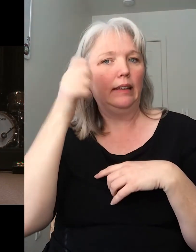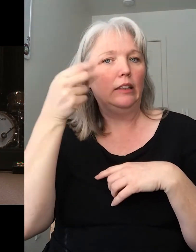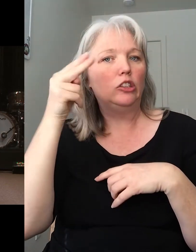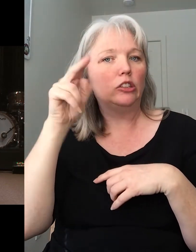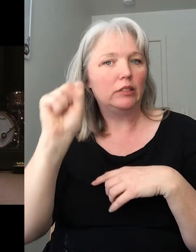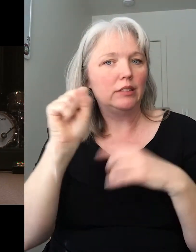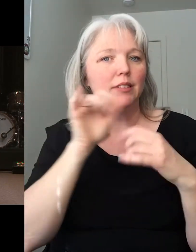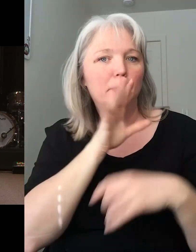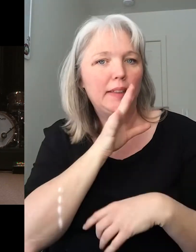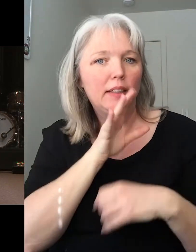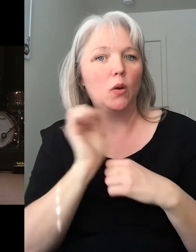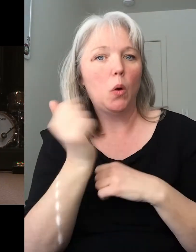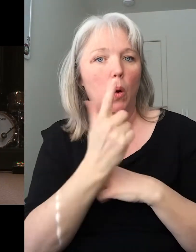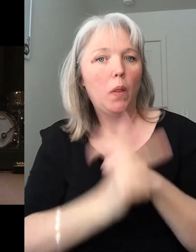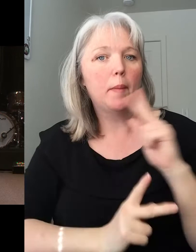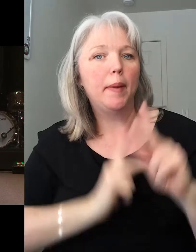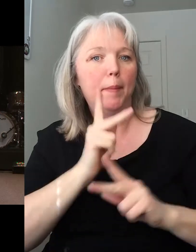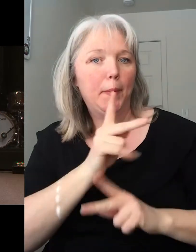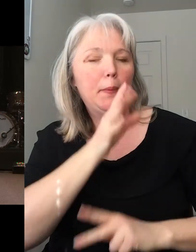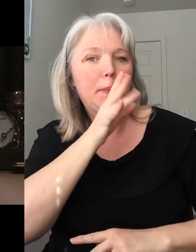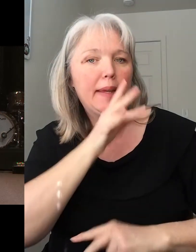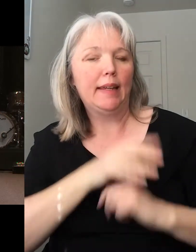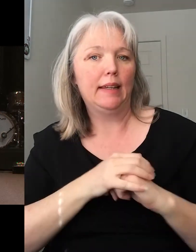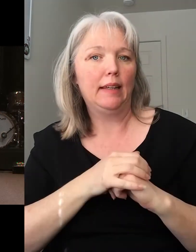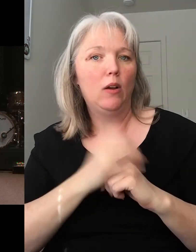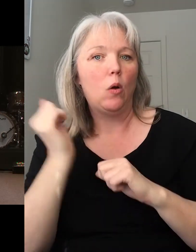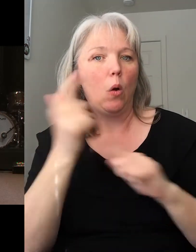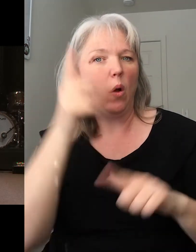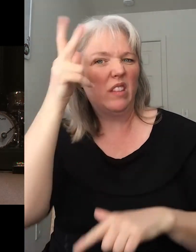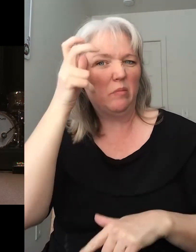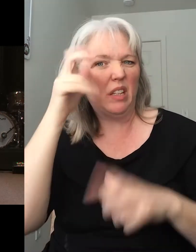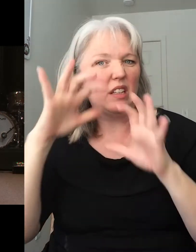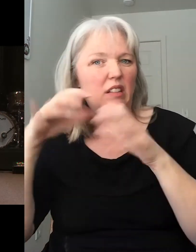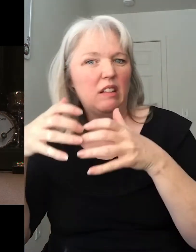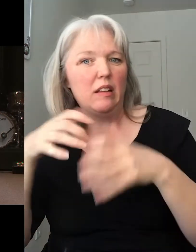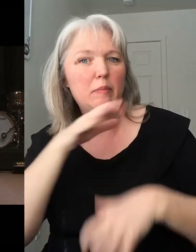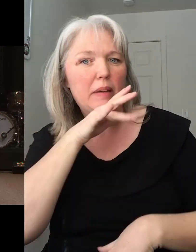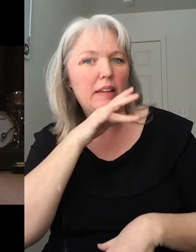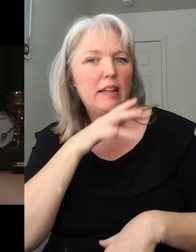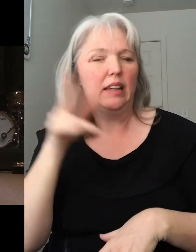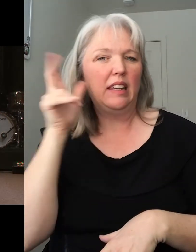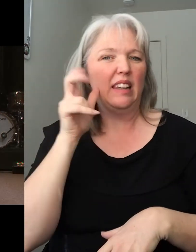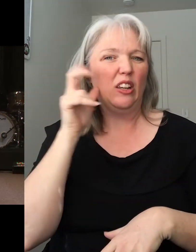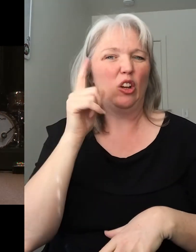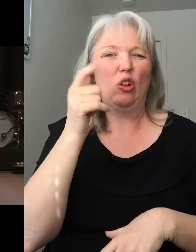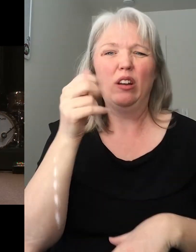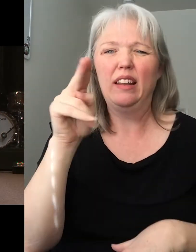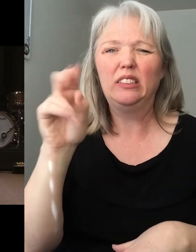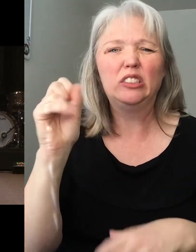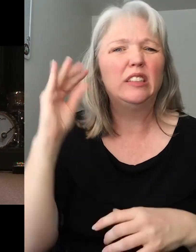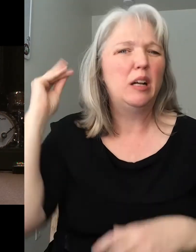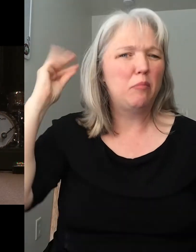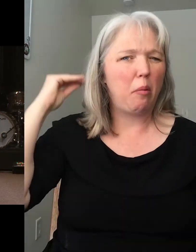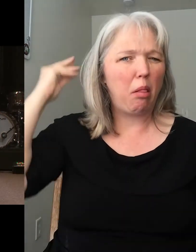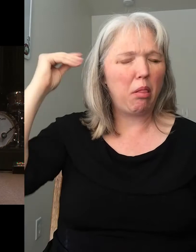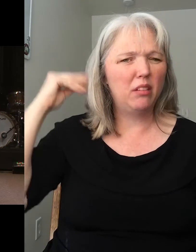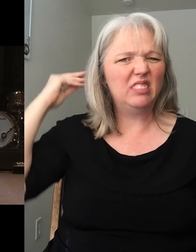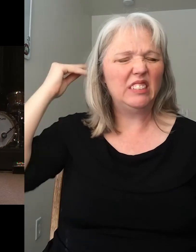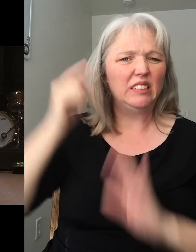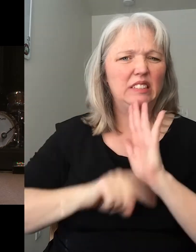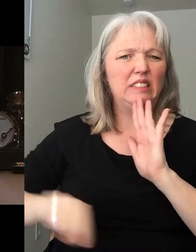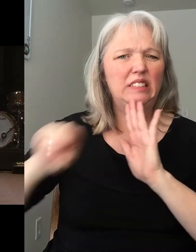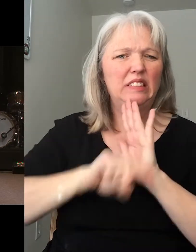speak? All of the people seem to speak. All of the legions begin to speak. We often hear a legion of